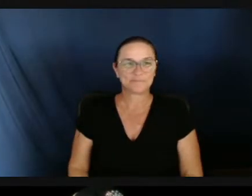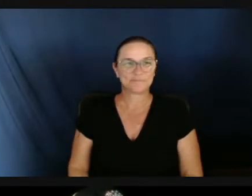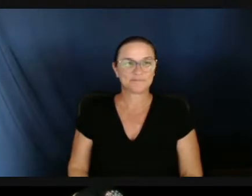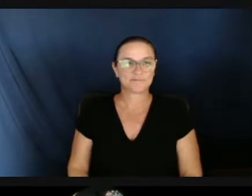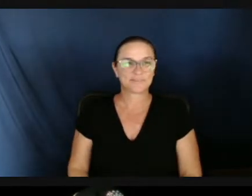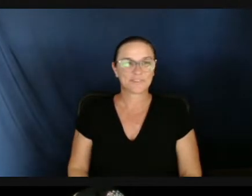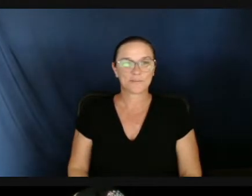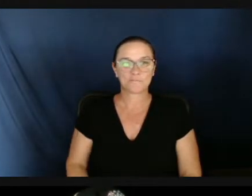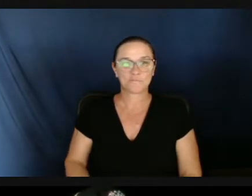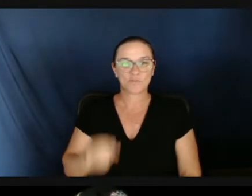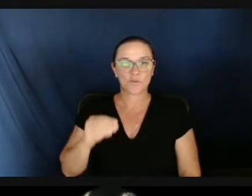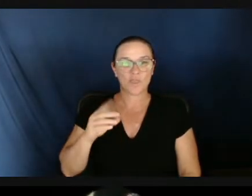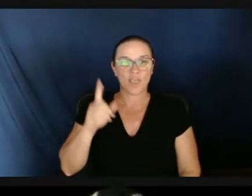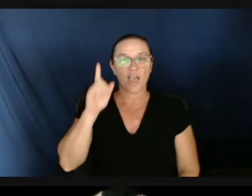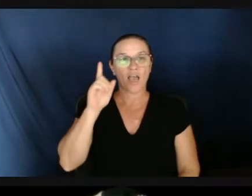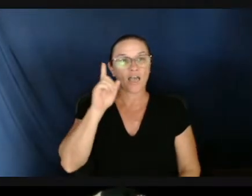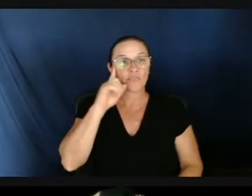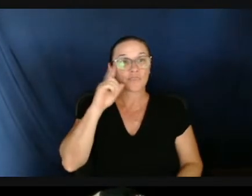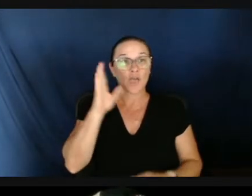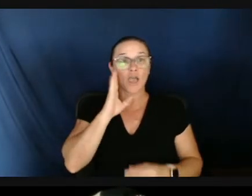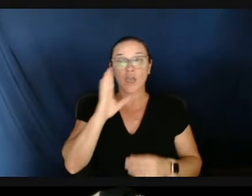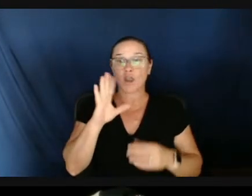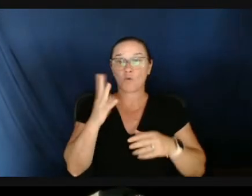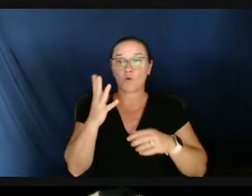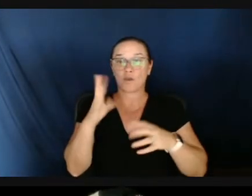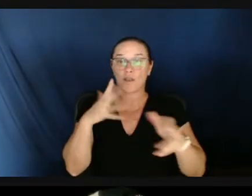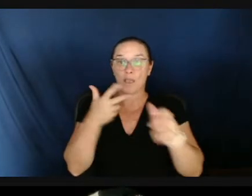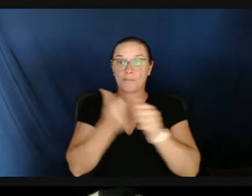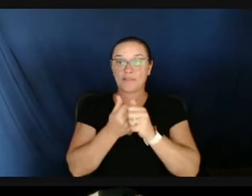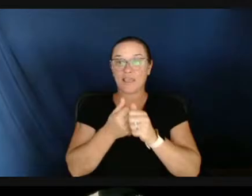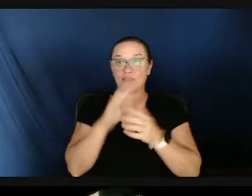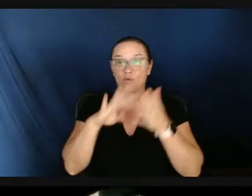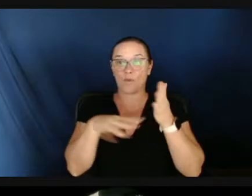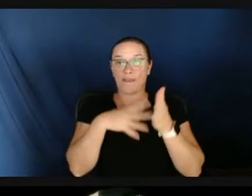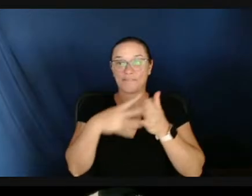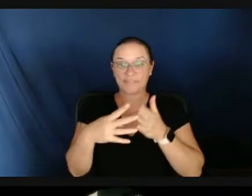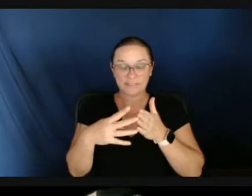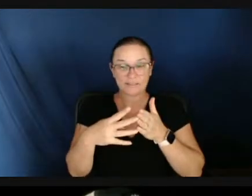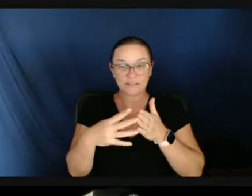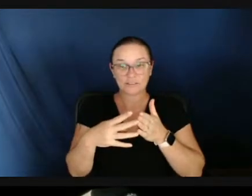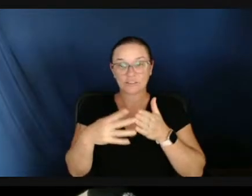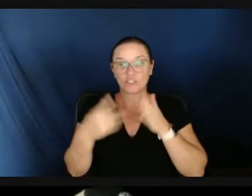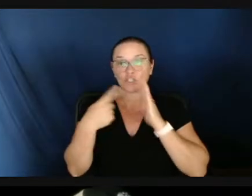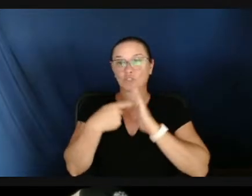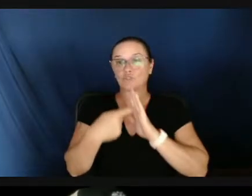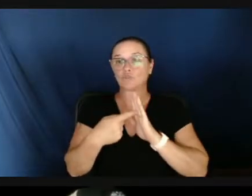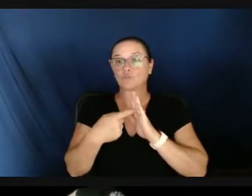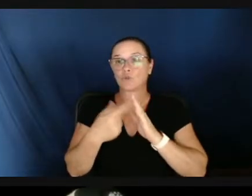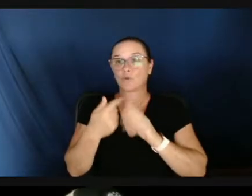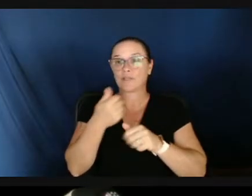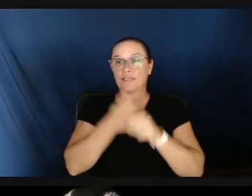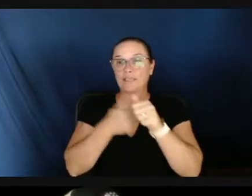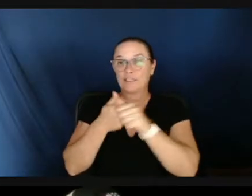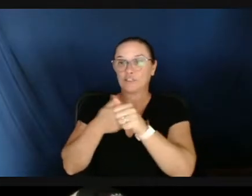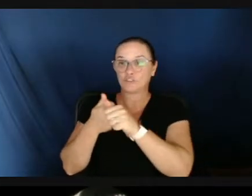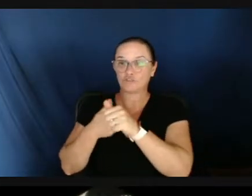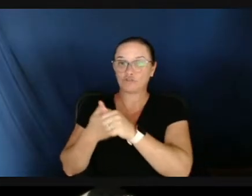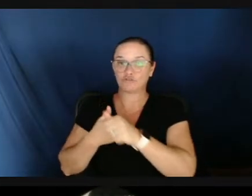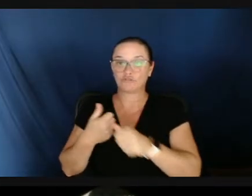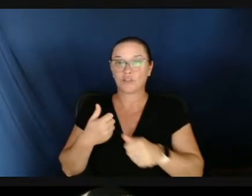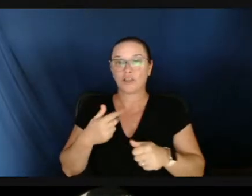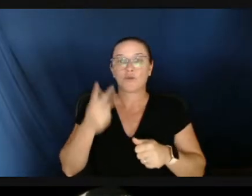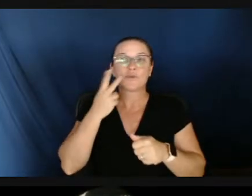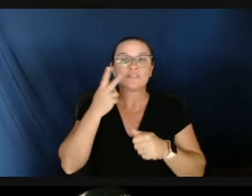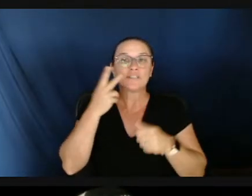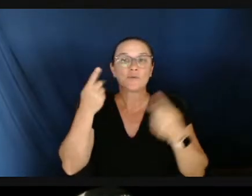So I thought I would update these graphs here, and what I've done is just shown one of each. Here's our maximum fountain height. We're waiting to see what 19 is going to bring.